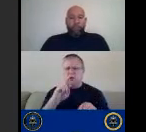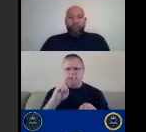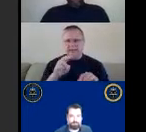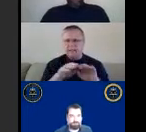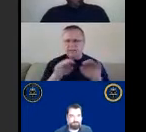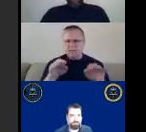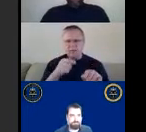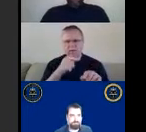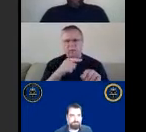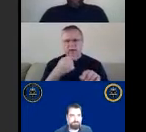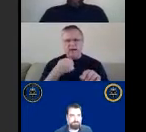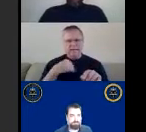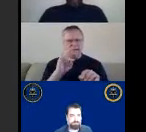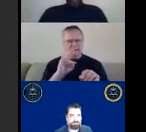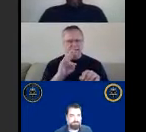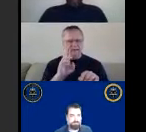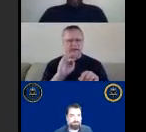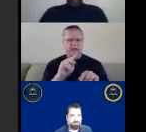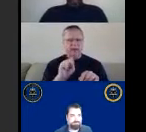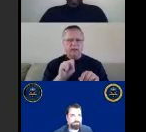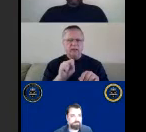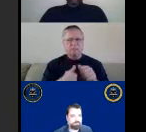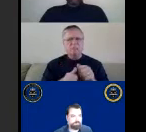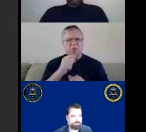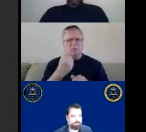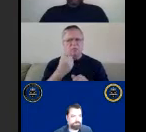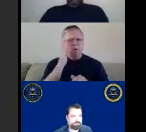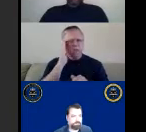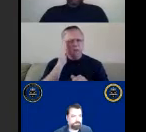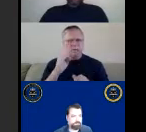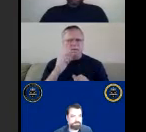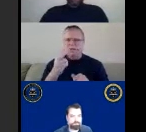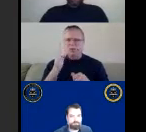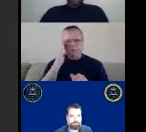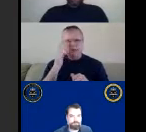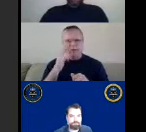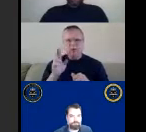7 units, mostly 1 bedrooms and a 2 bedroom at the corner.